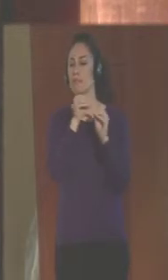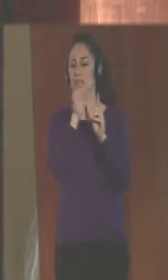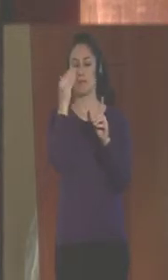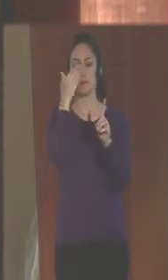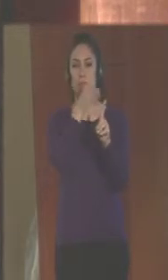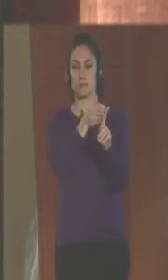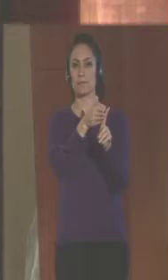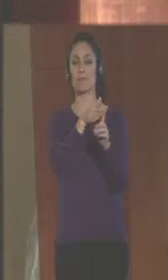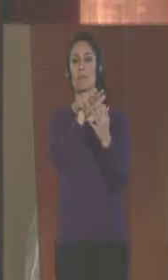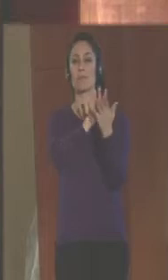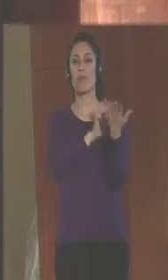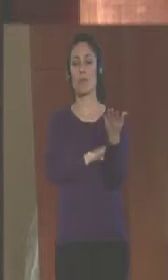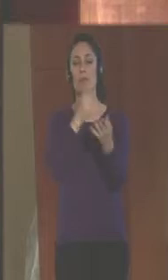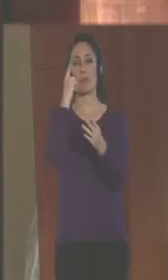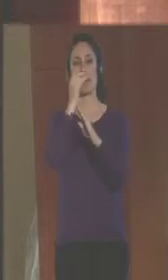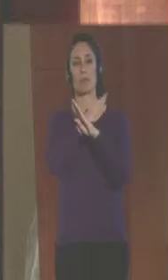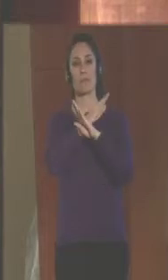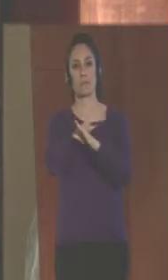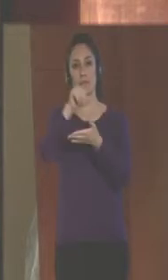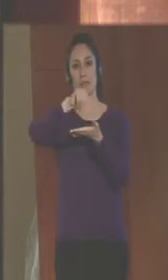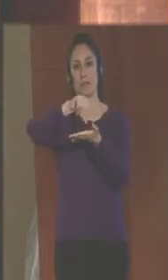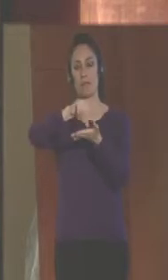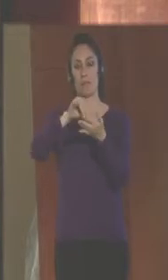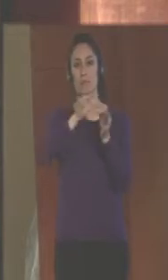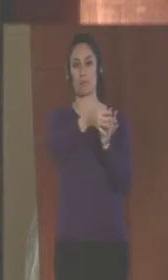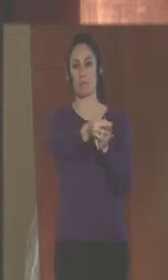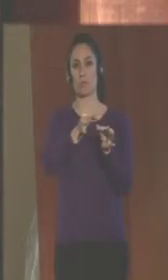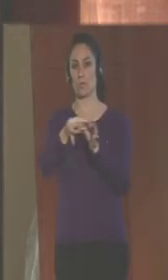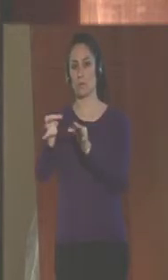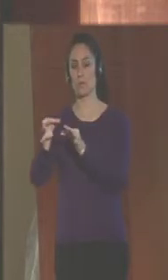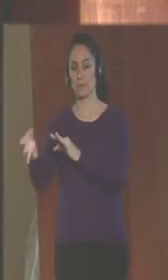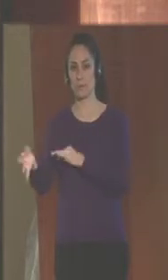program that is called for protection of